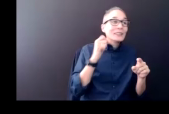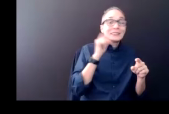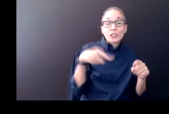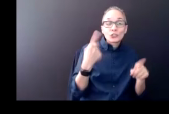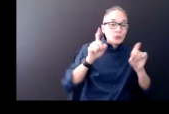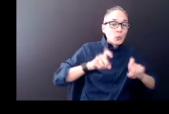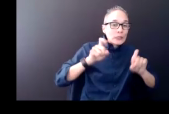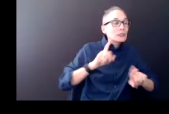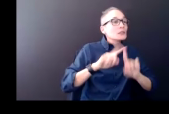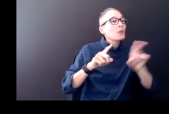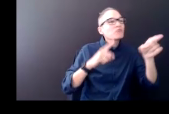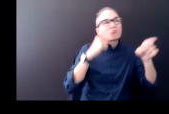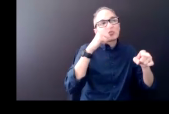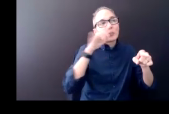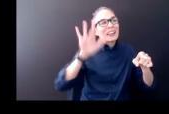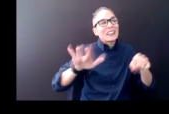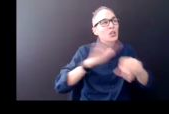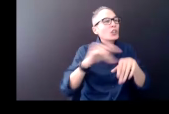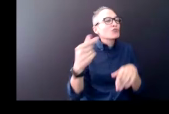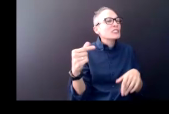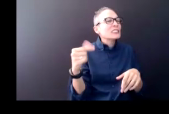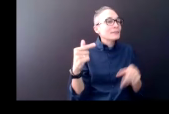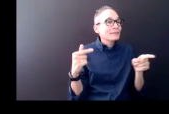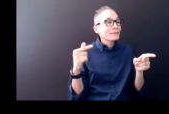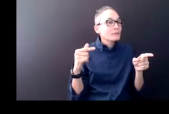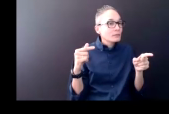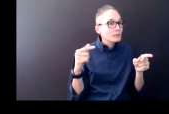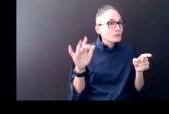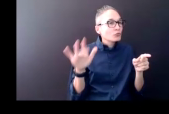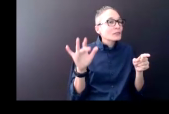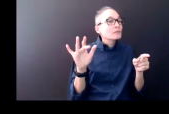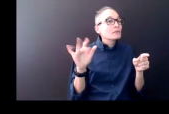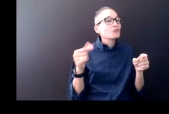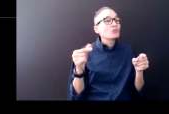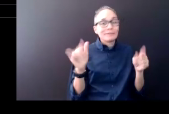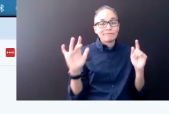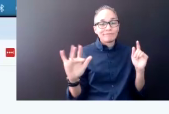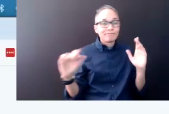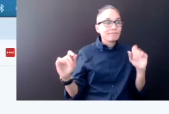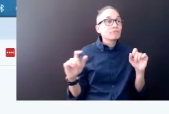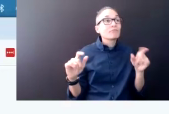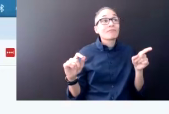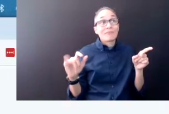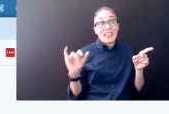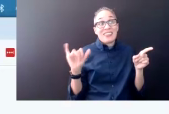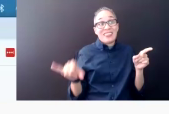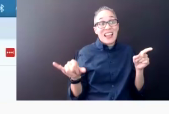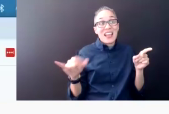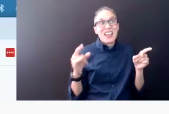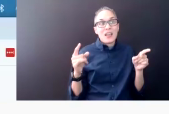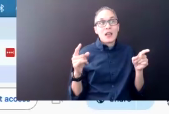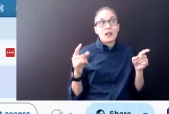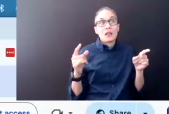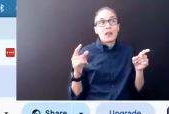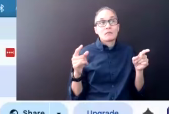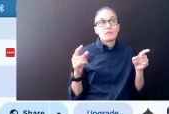you'll go ahead and click on the example of the prompt. Now go back right here. So this is actually what comes